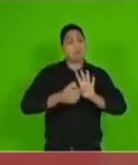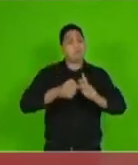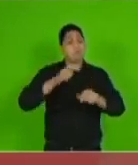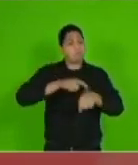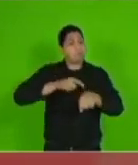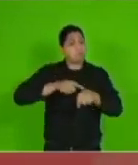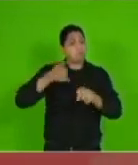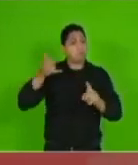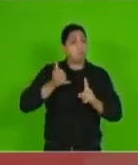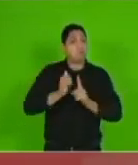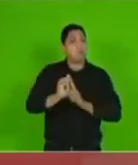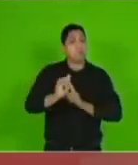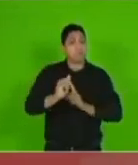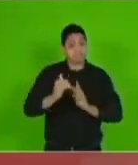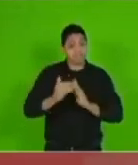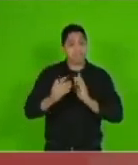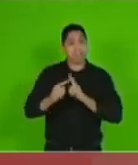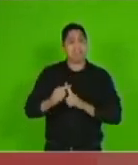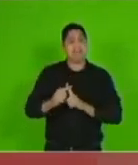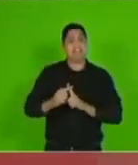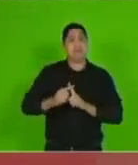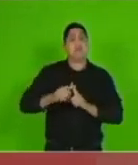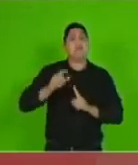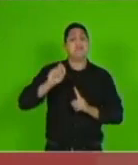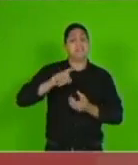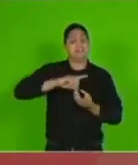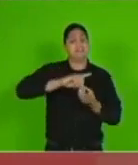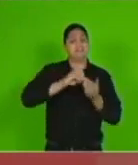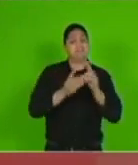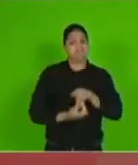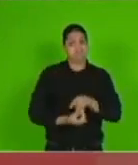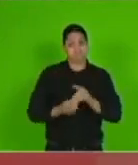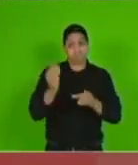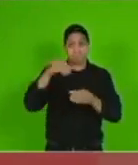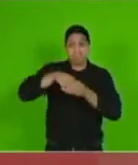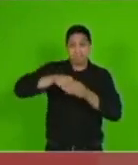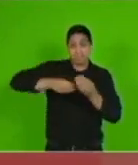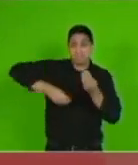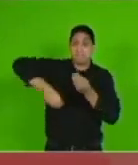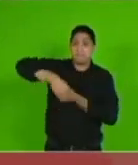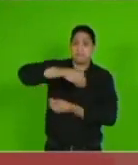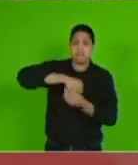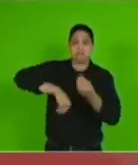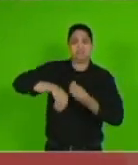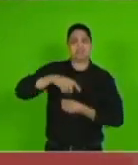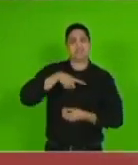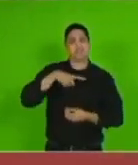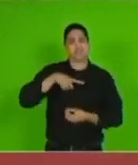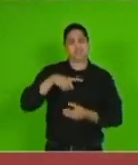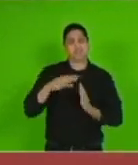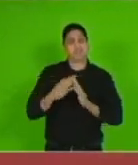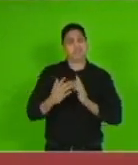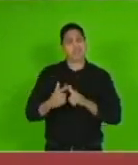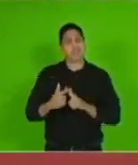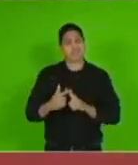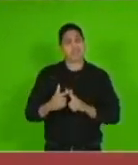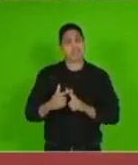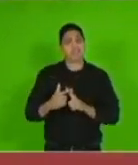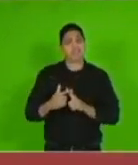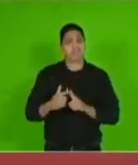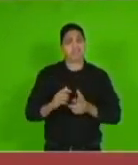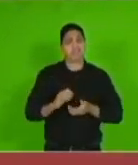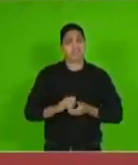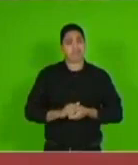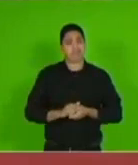says in regards of the foolish man, it's talking about the